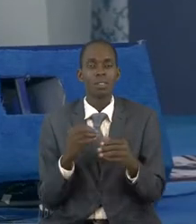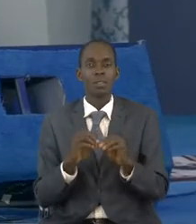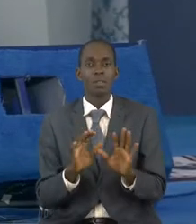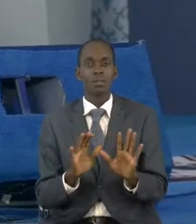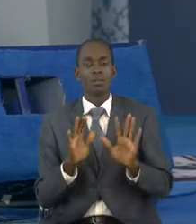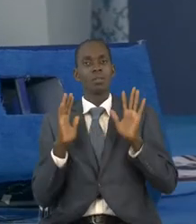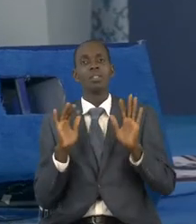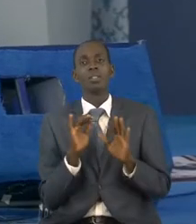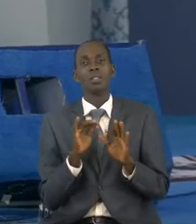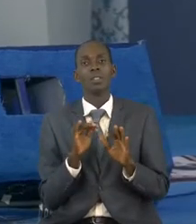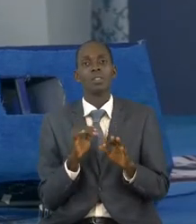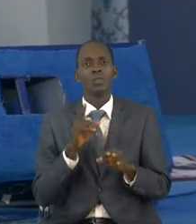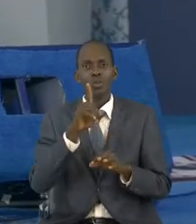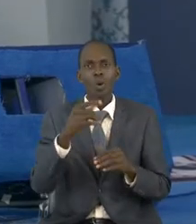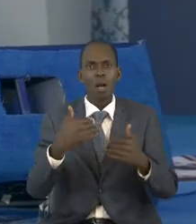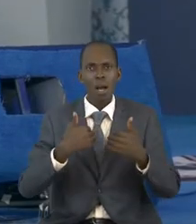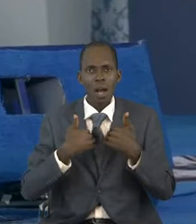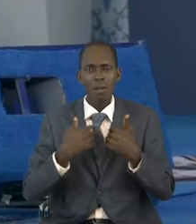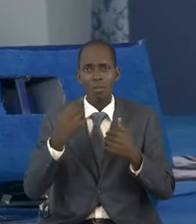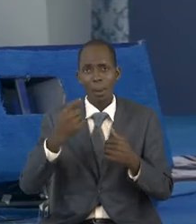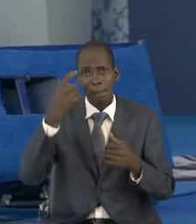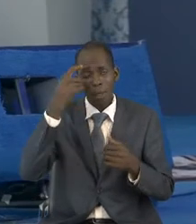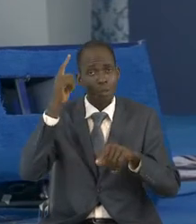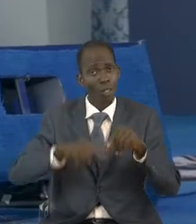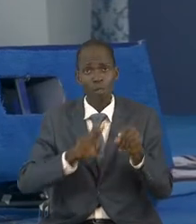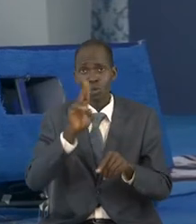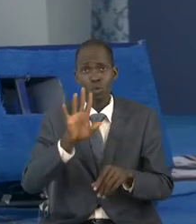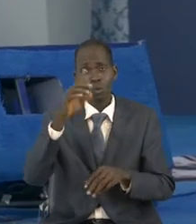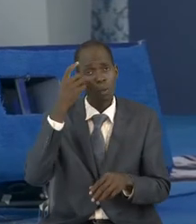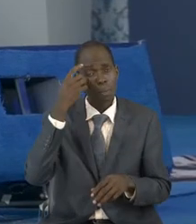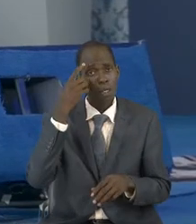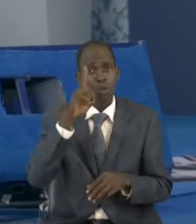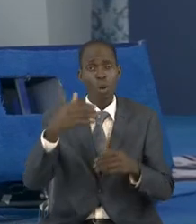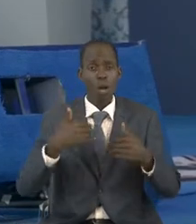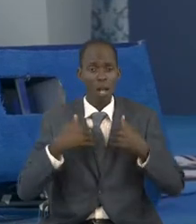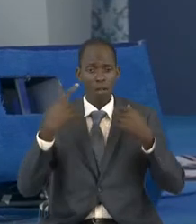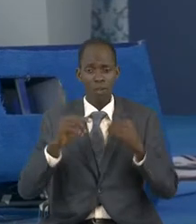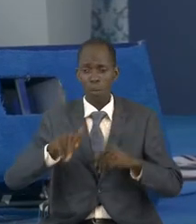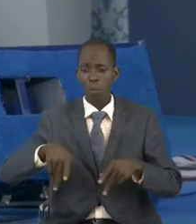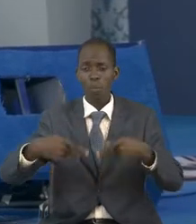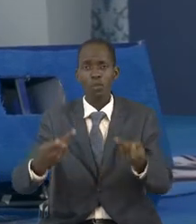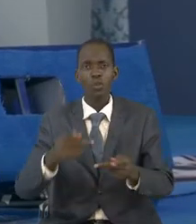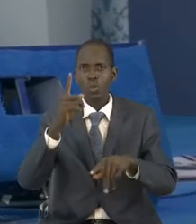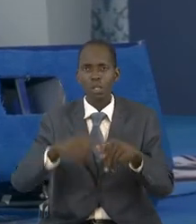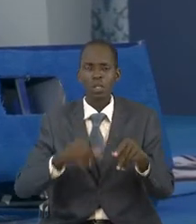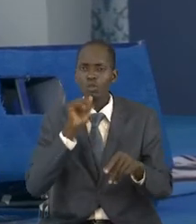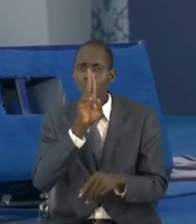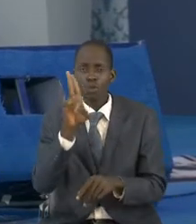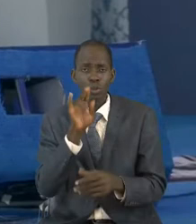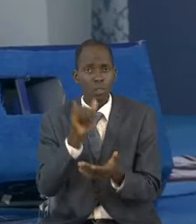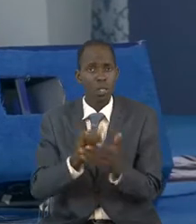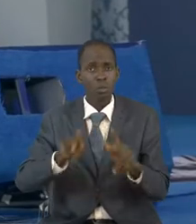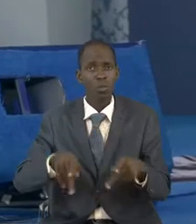can't, you have the mind, you can't use your mind. You have the volition, you cannot use the volition. You have